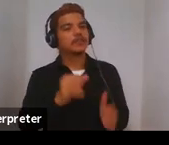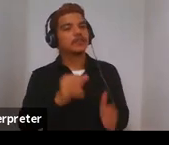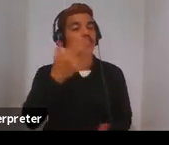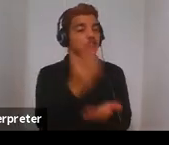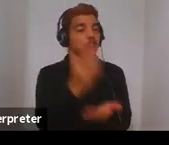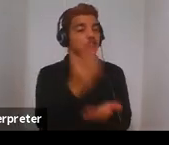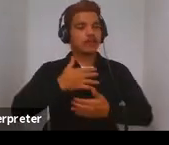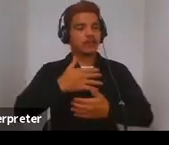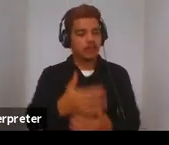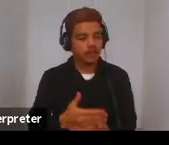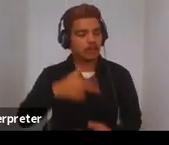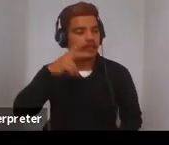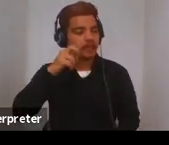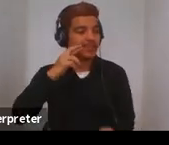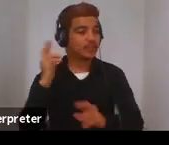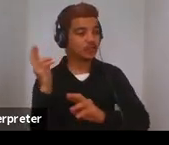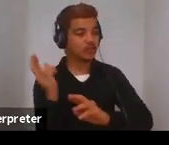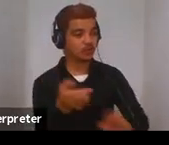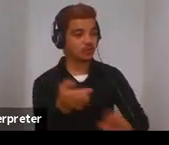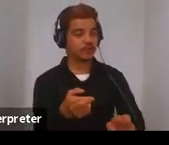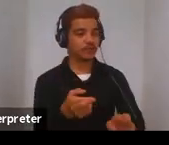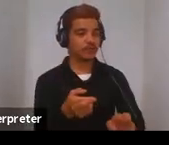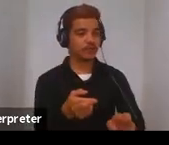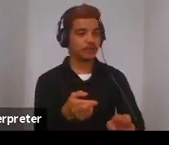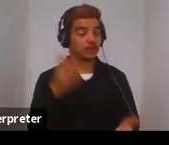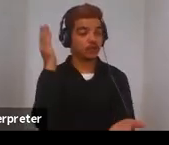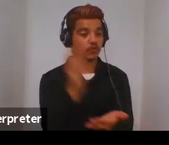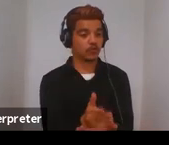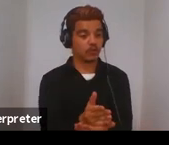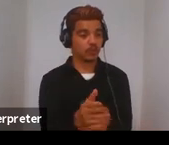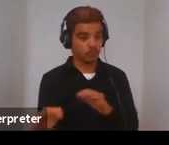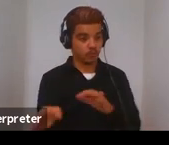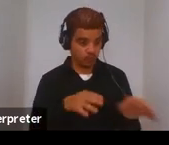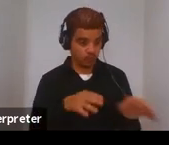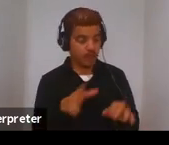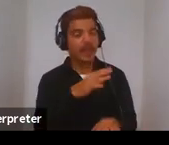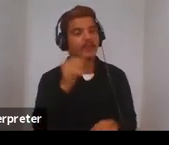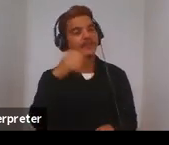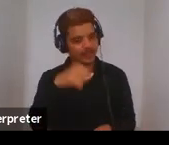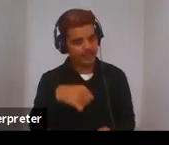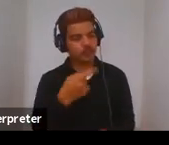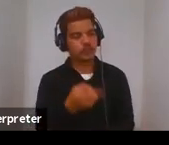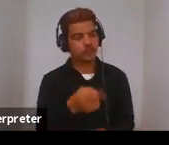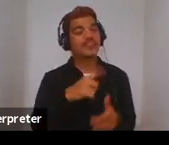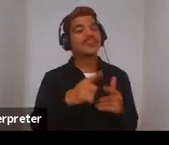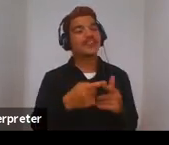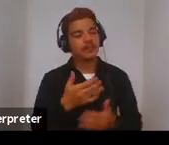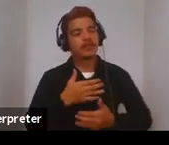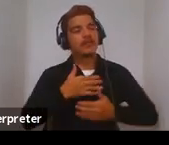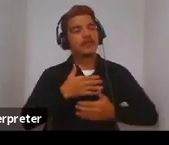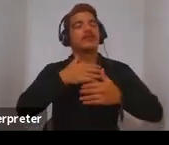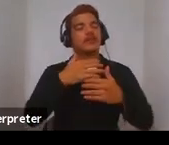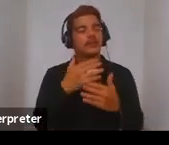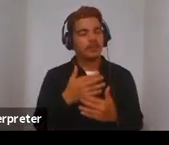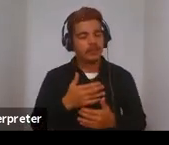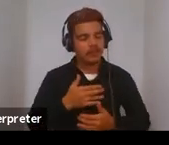listen, respond. So first you stop what you're doing. And yes, you guessed it. Then you breathe. Now you're